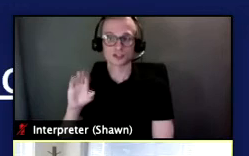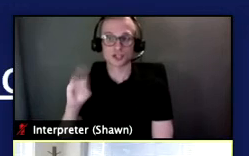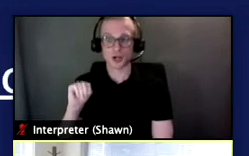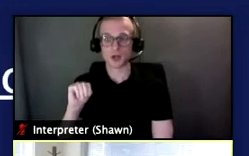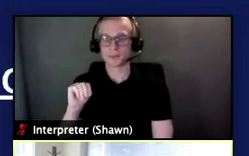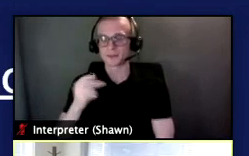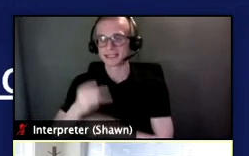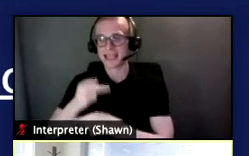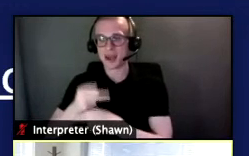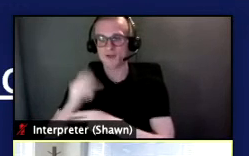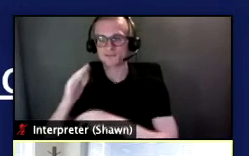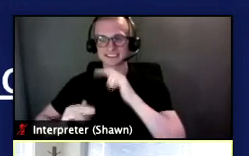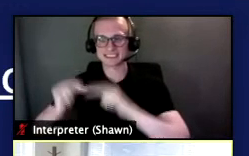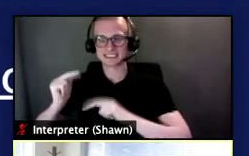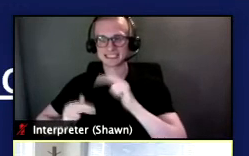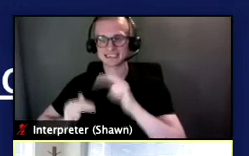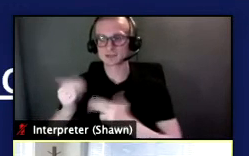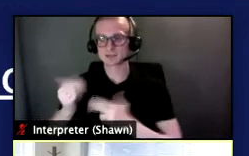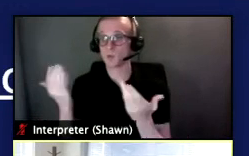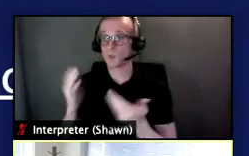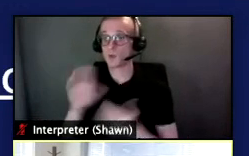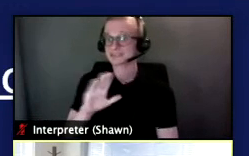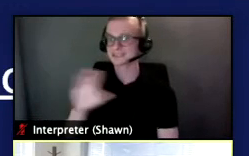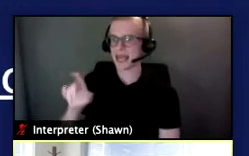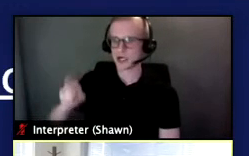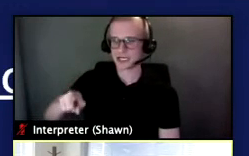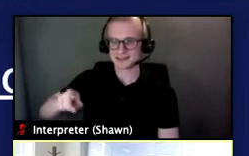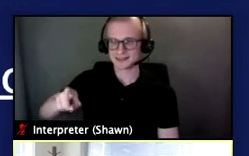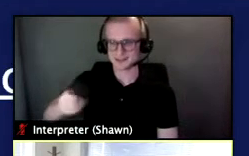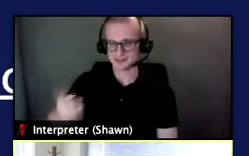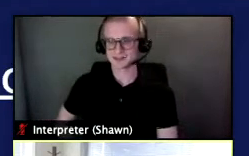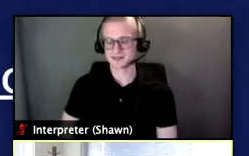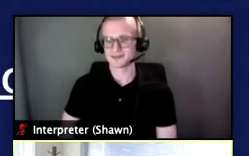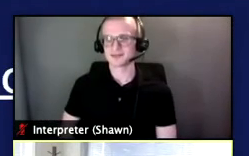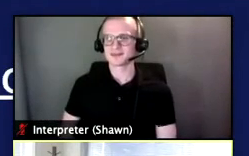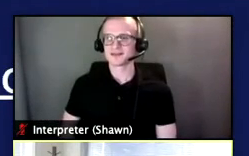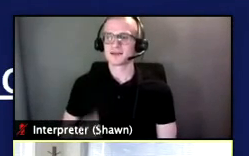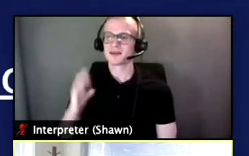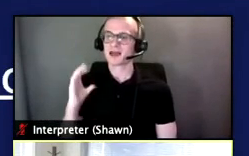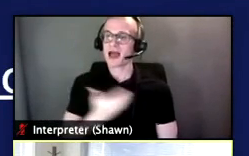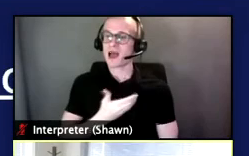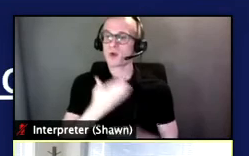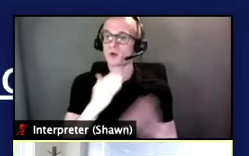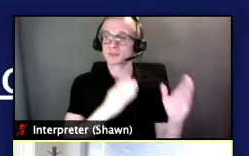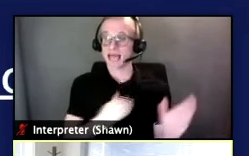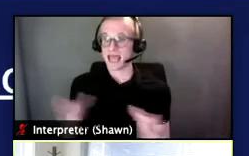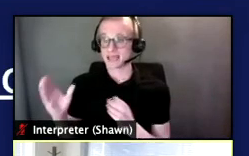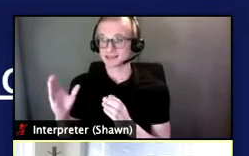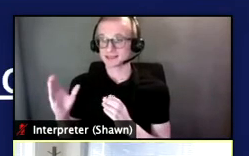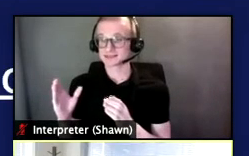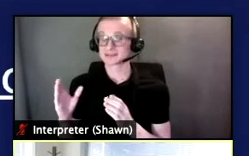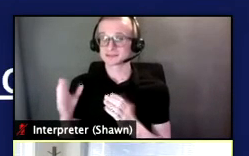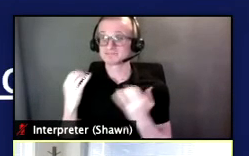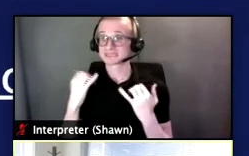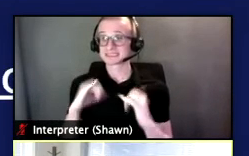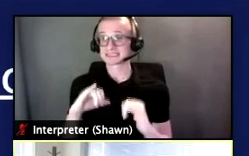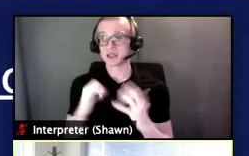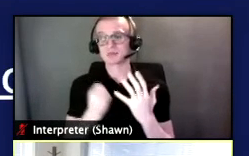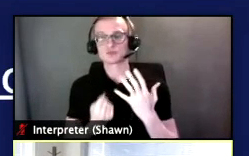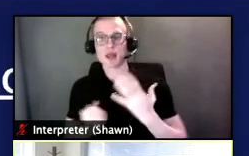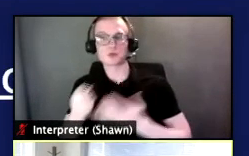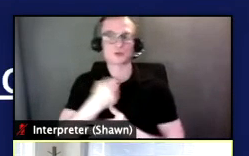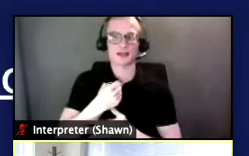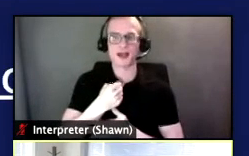far as what those needs might be. Our plans still prioritize